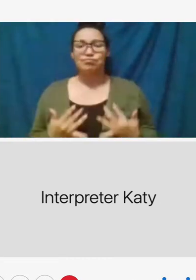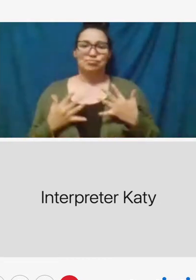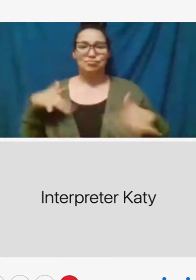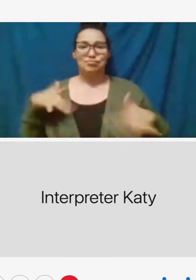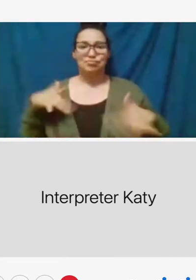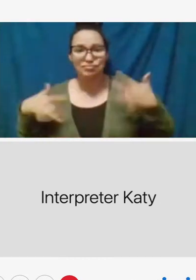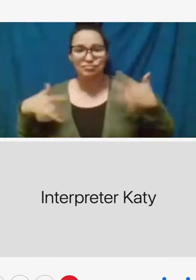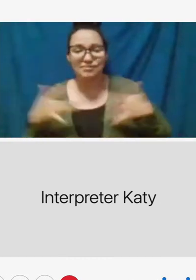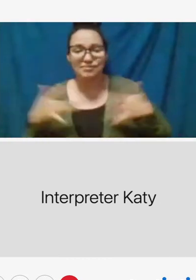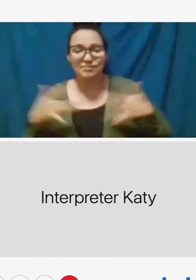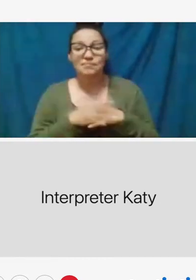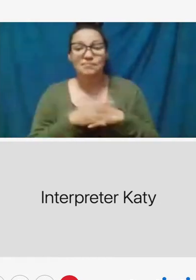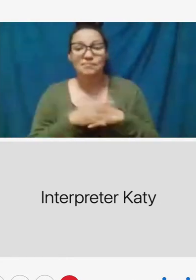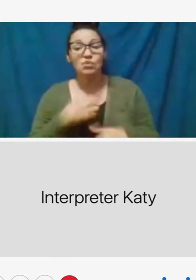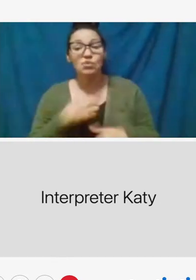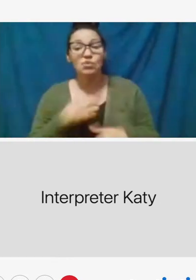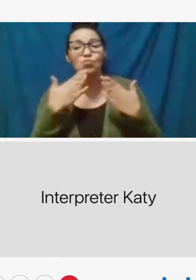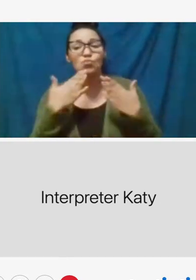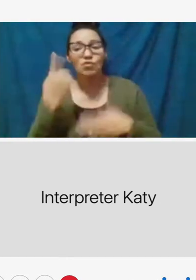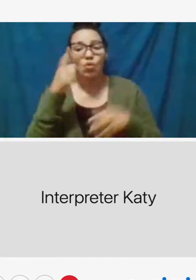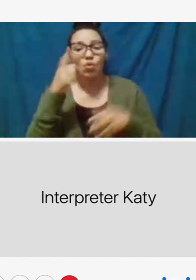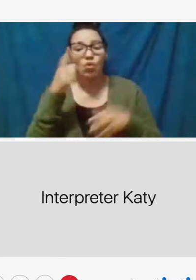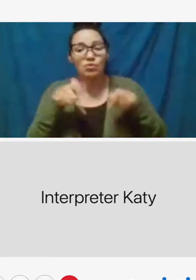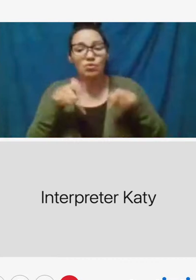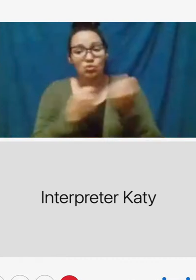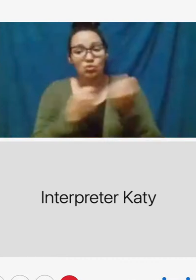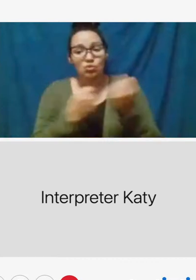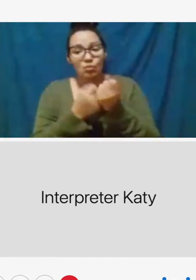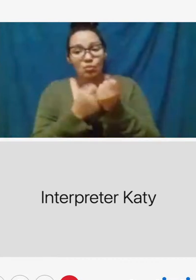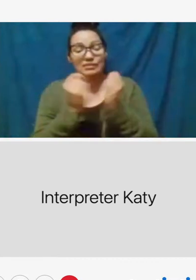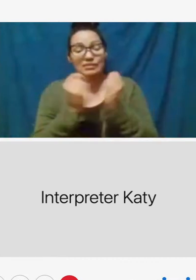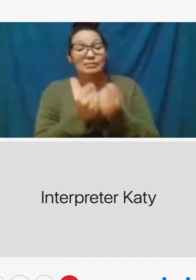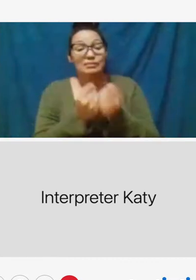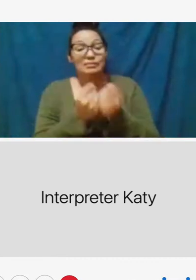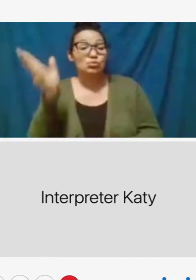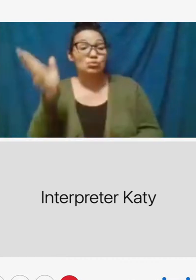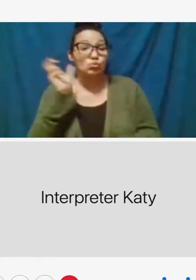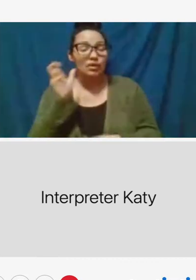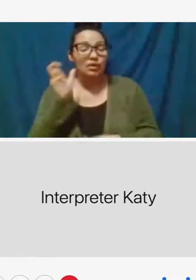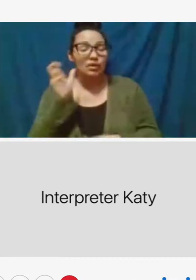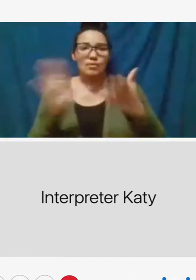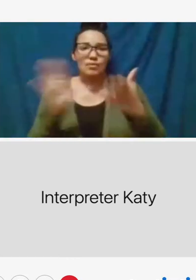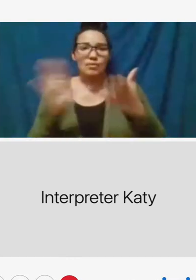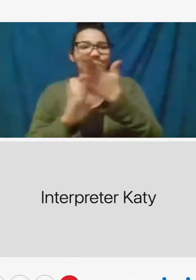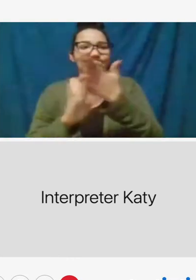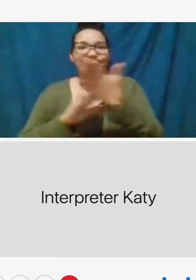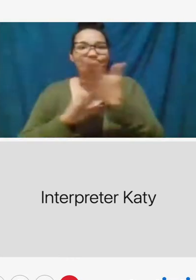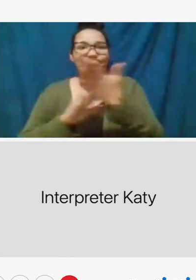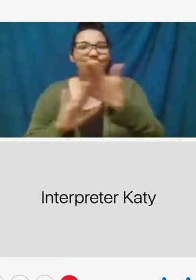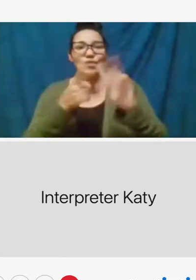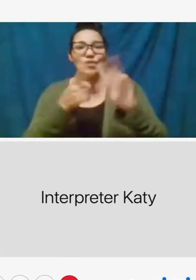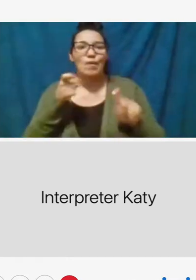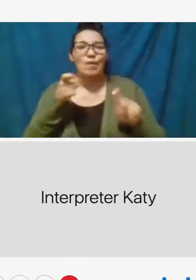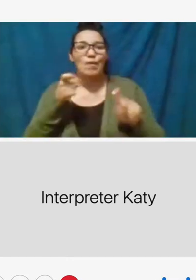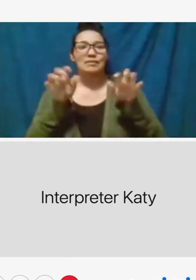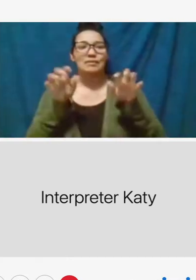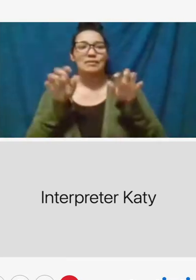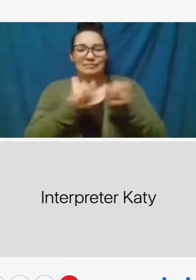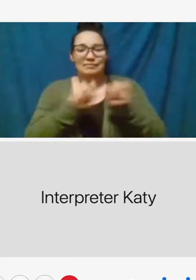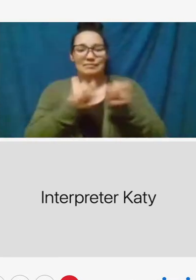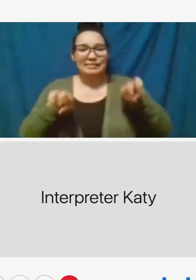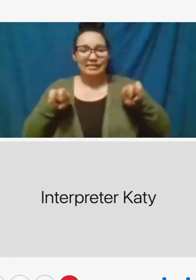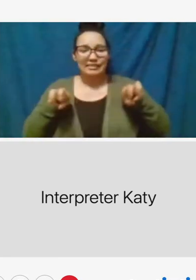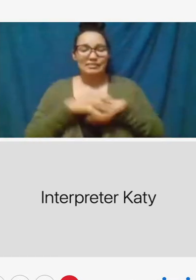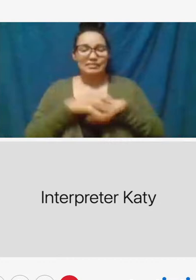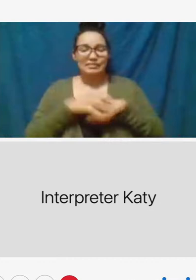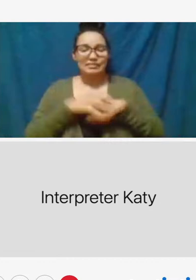for the opportunity to support the teams and to hear the spirited support from The Stance our girls team is playing against rim of the